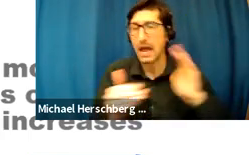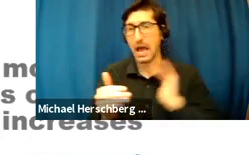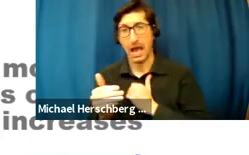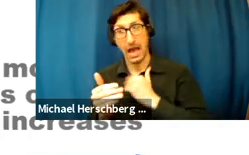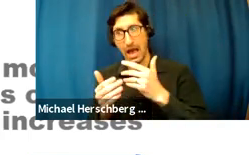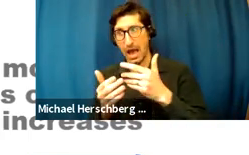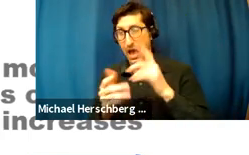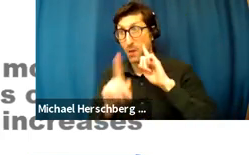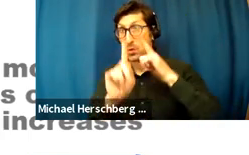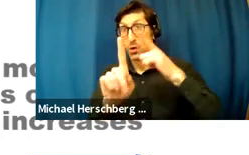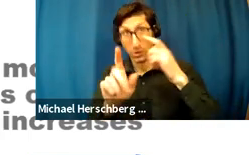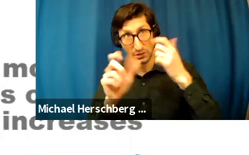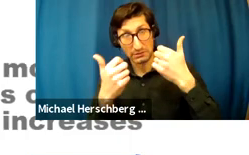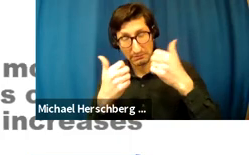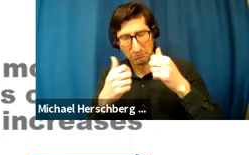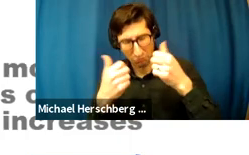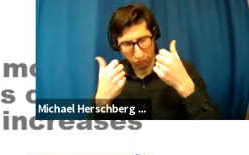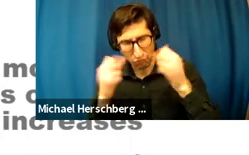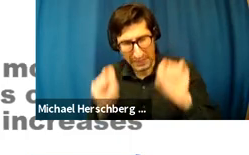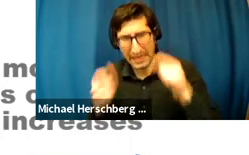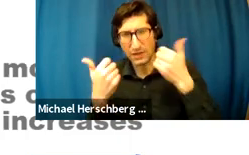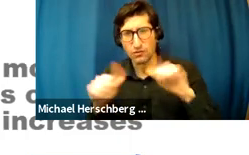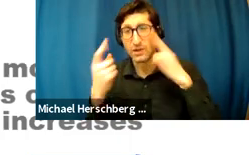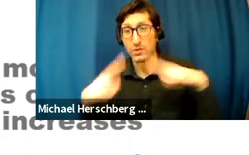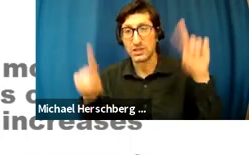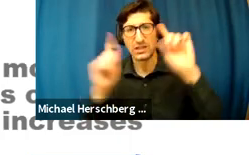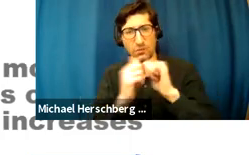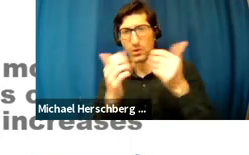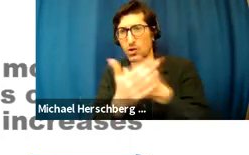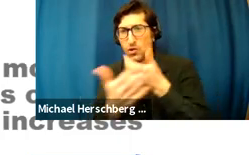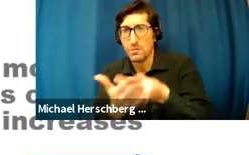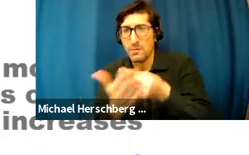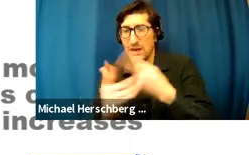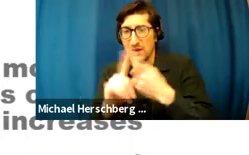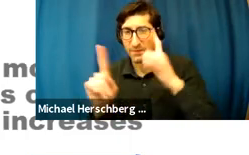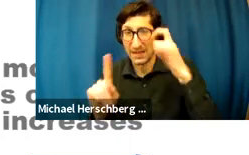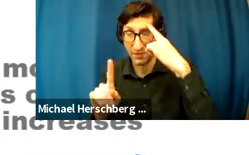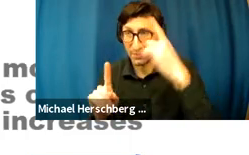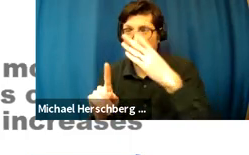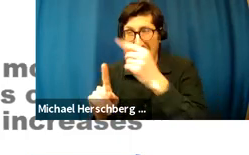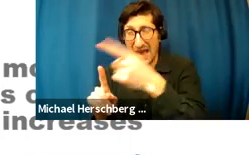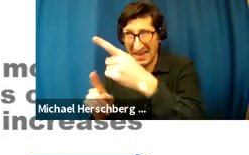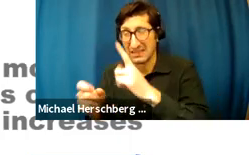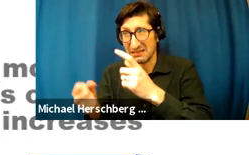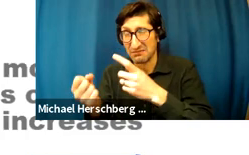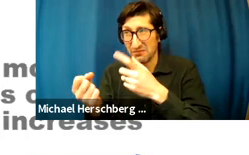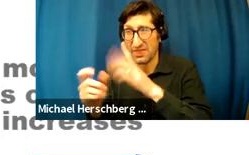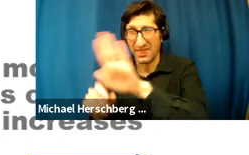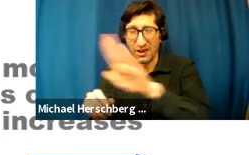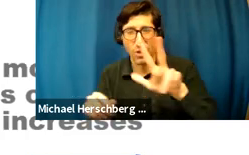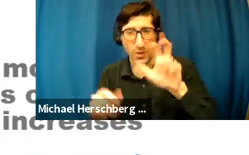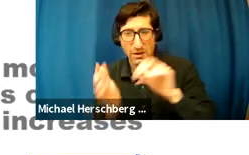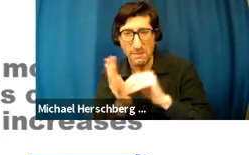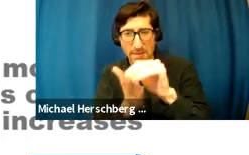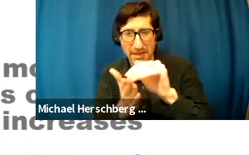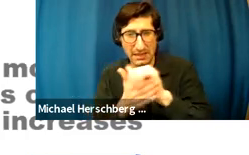investments from the city that to expand upon their three-year $100 million commitment. I don't think I'm overstating